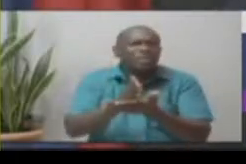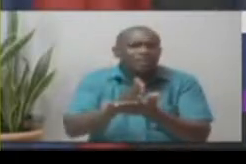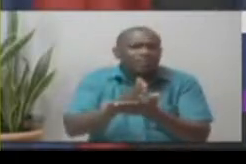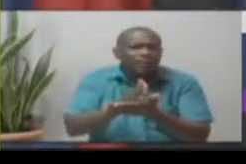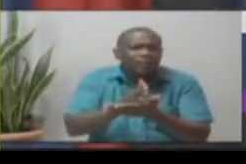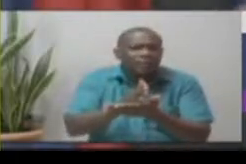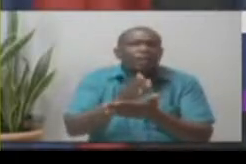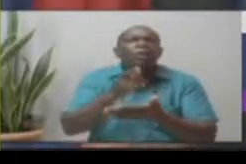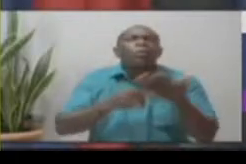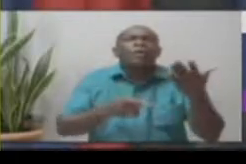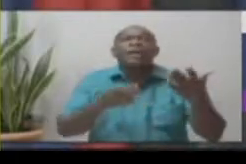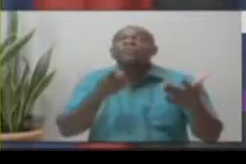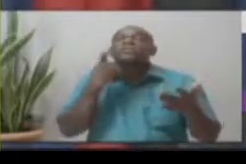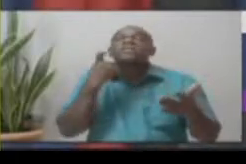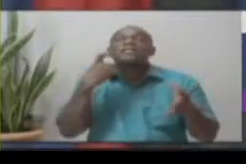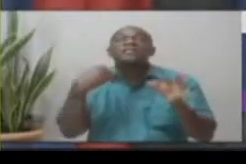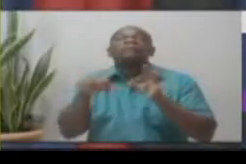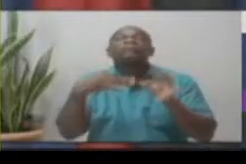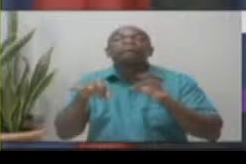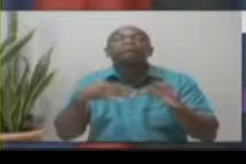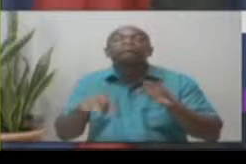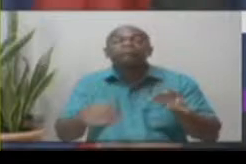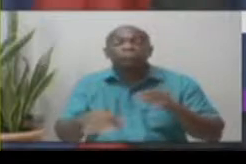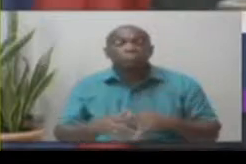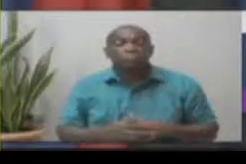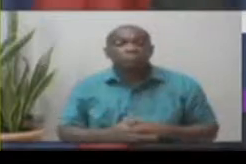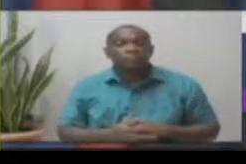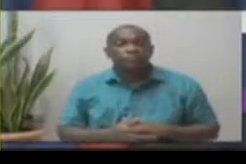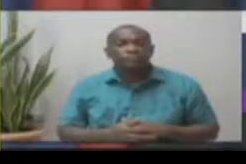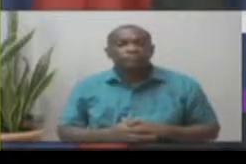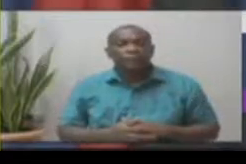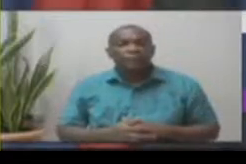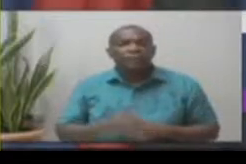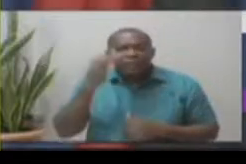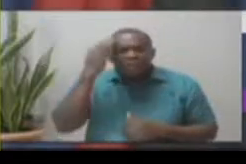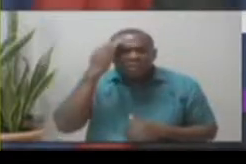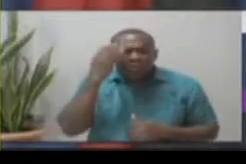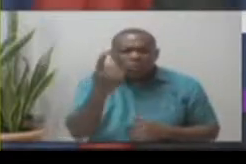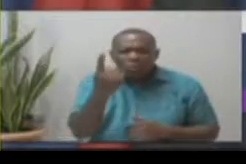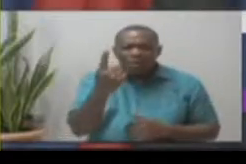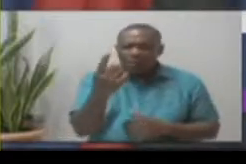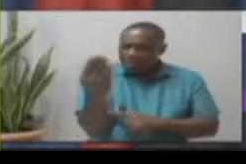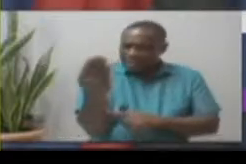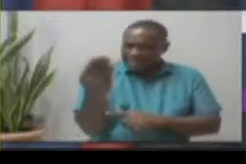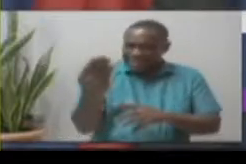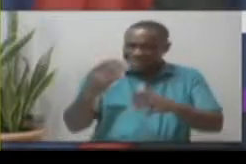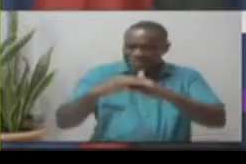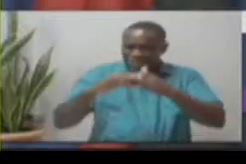to you. You know what I'm talking about? You know what $1 billion is?